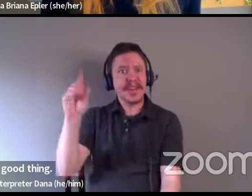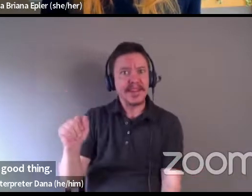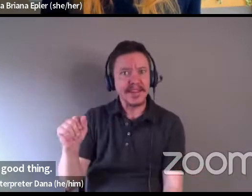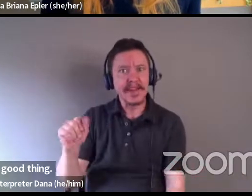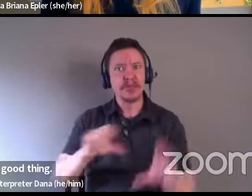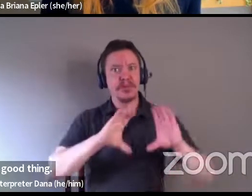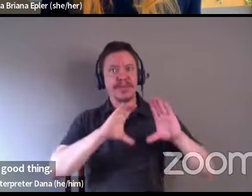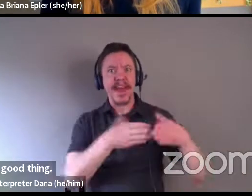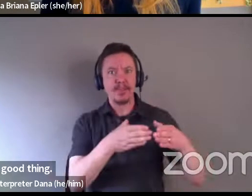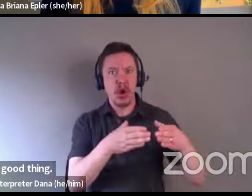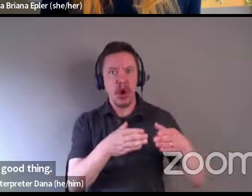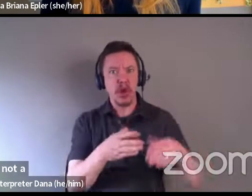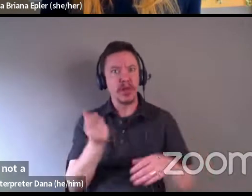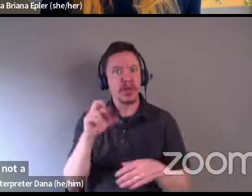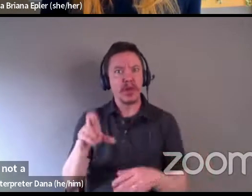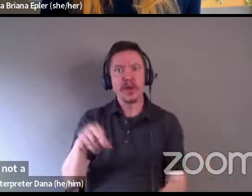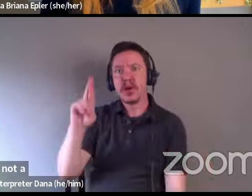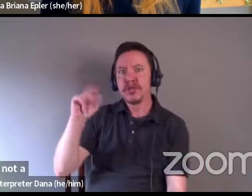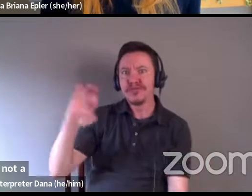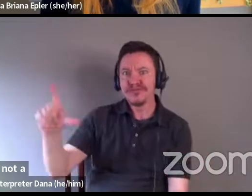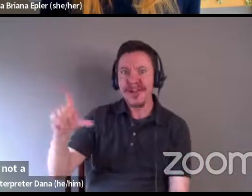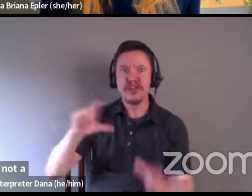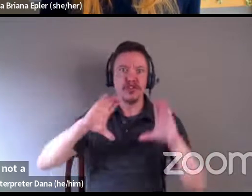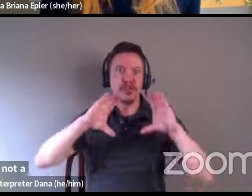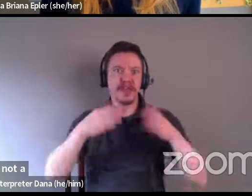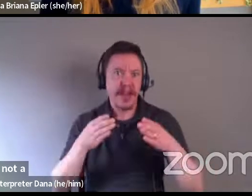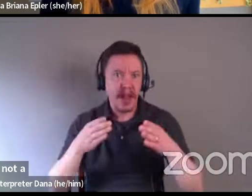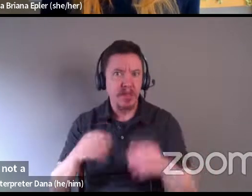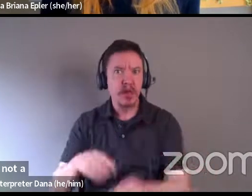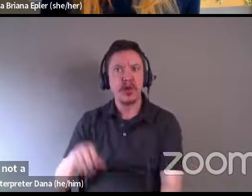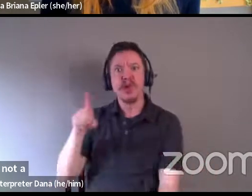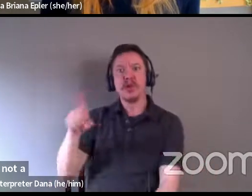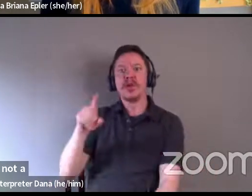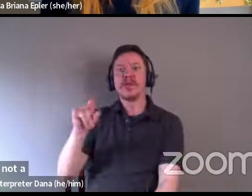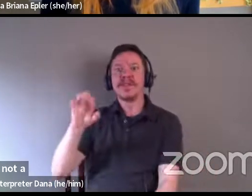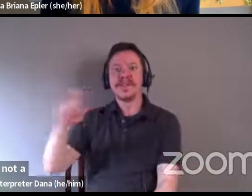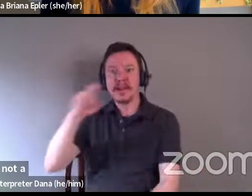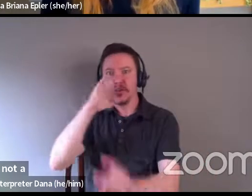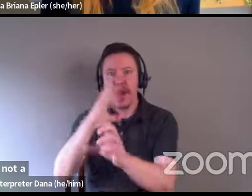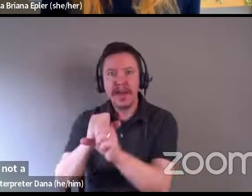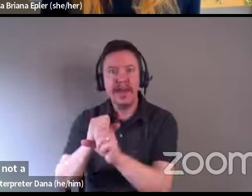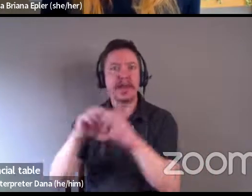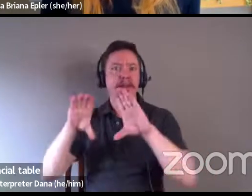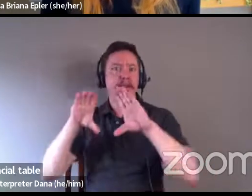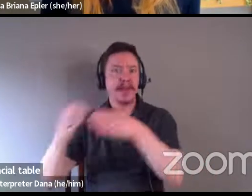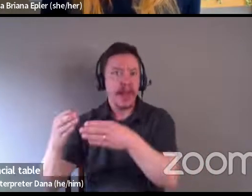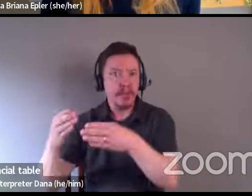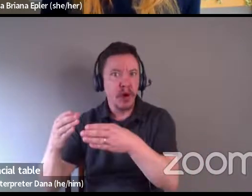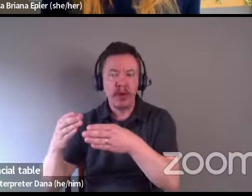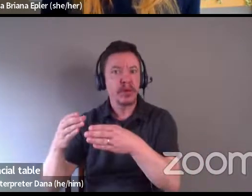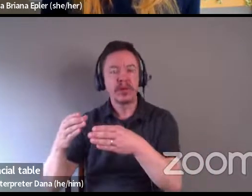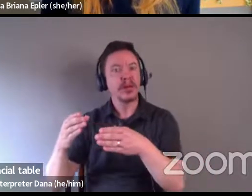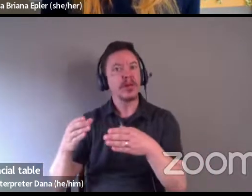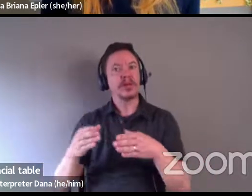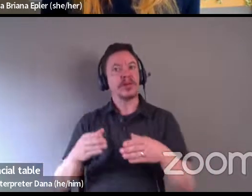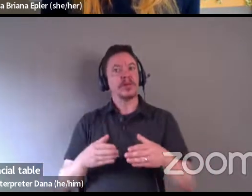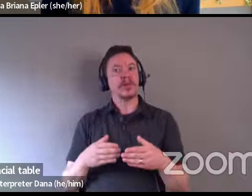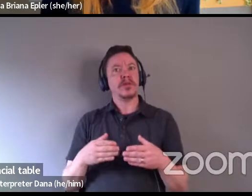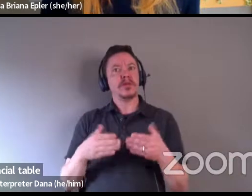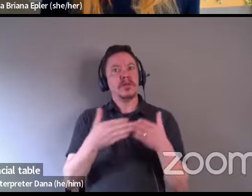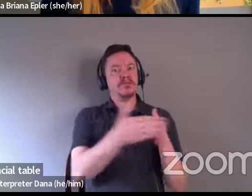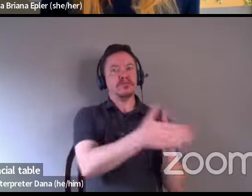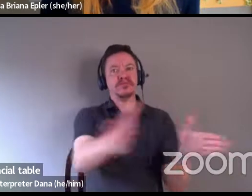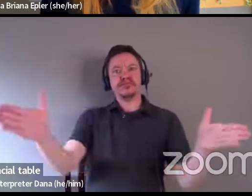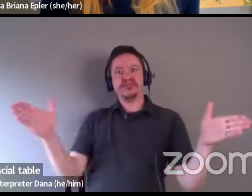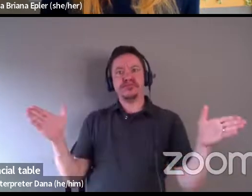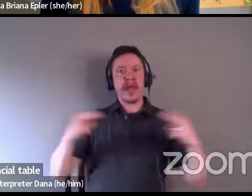or a racial table, or a sexuality table, or a gender table, but it's a new human table.